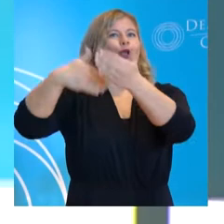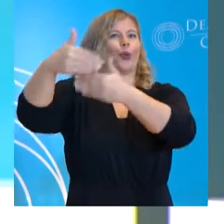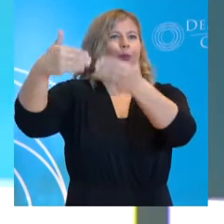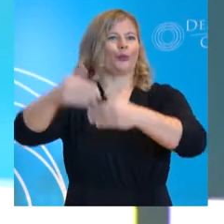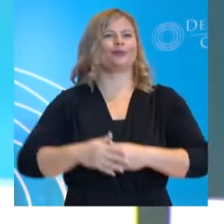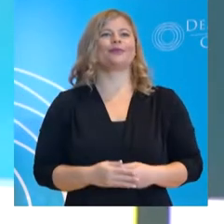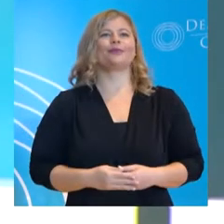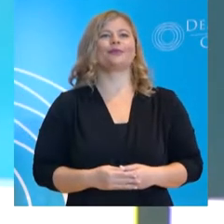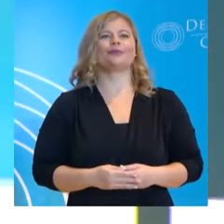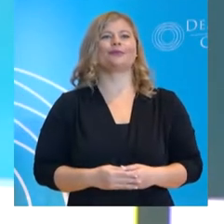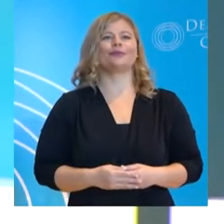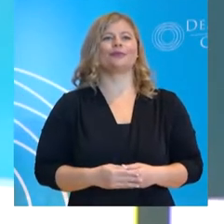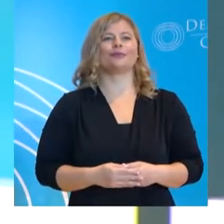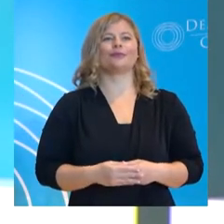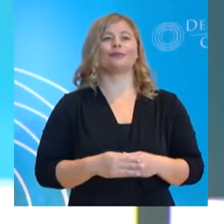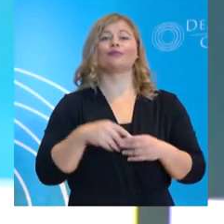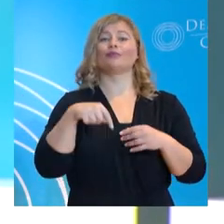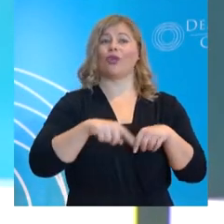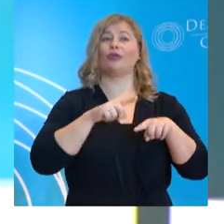its territory